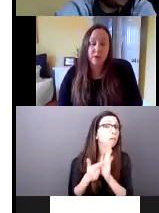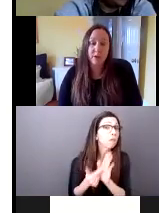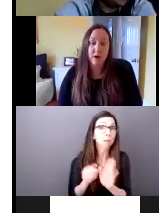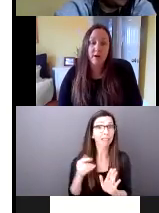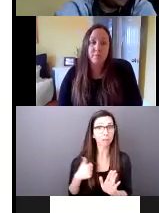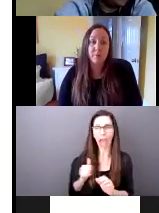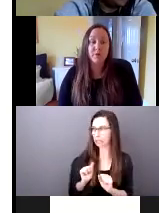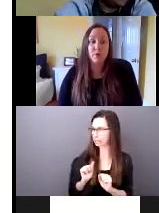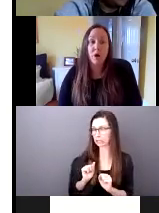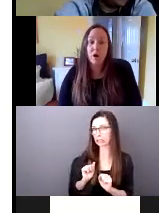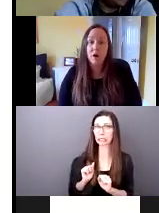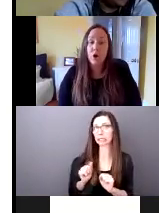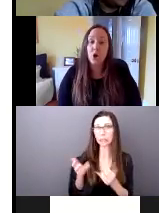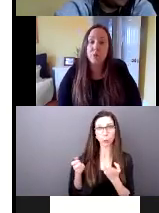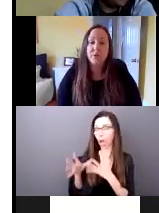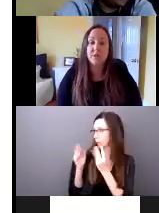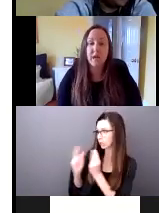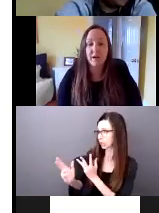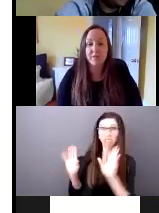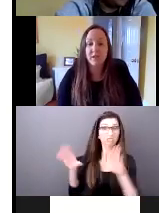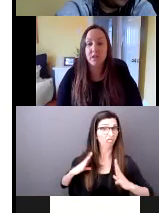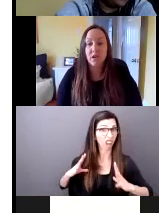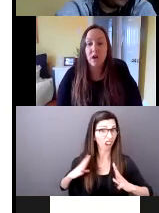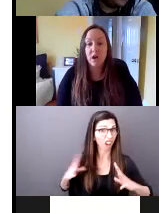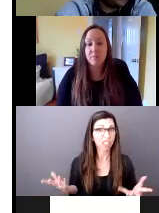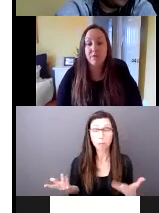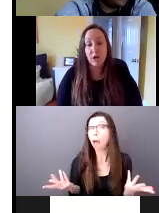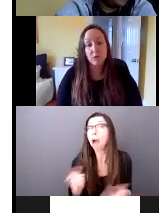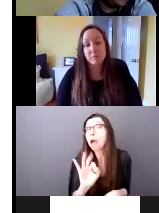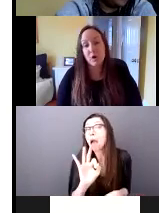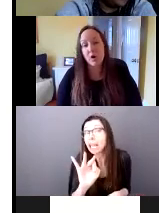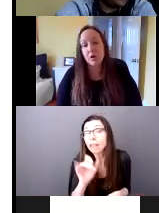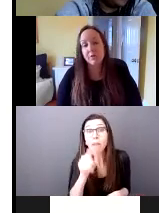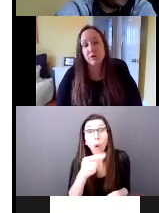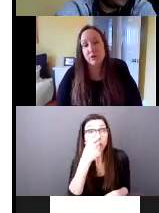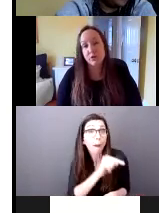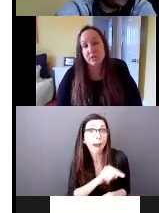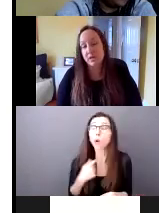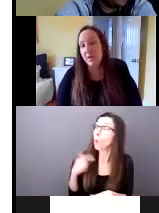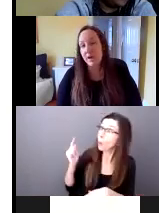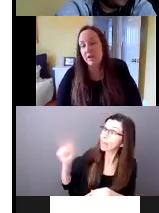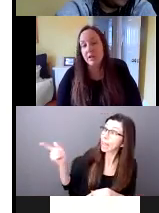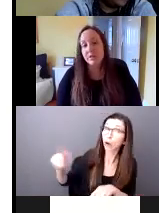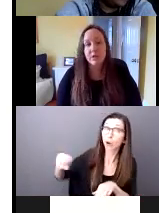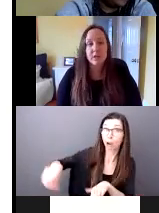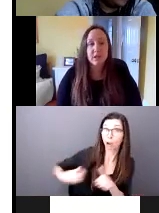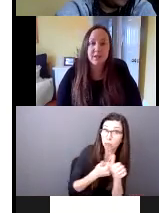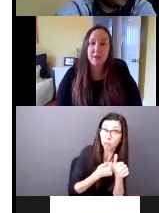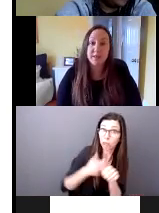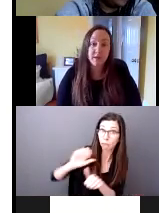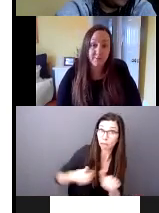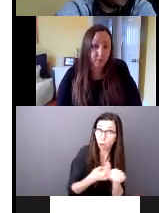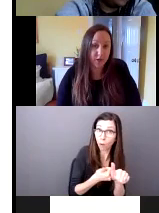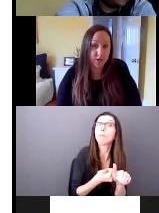share. But if you are open to having a follow-up call, if you choose to accept that, they're going to collect